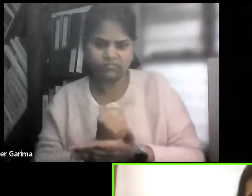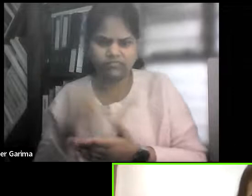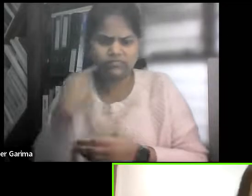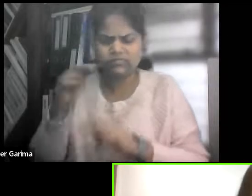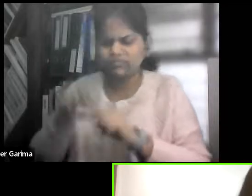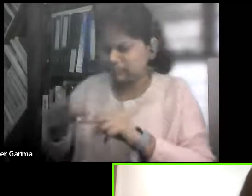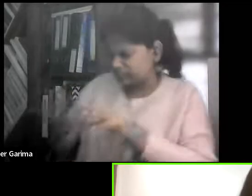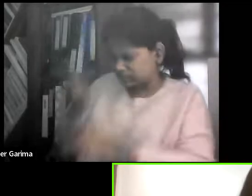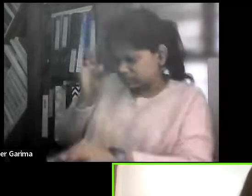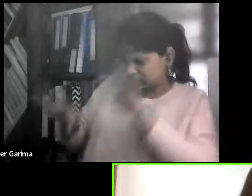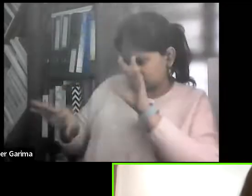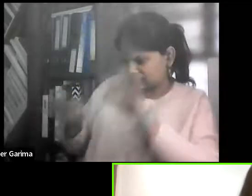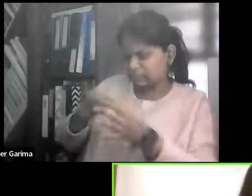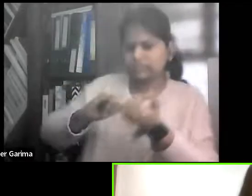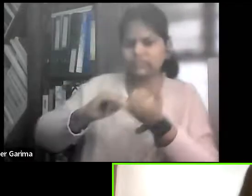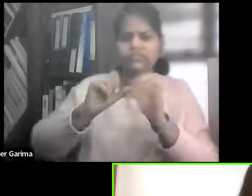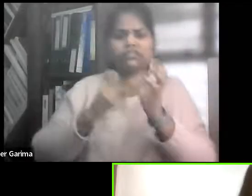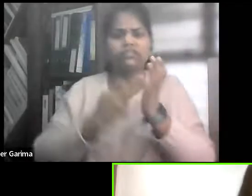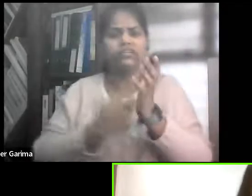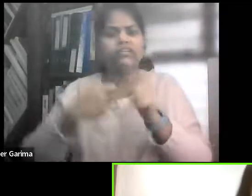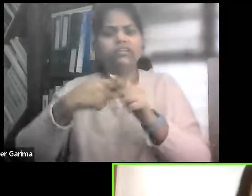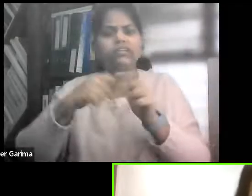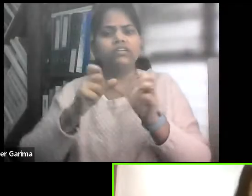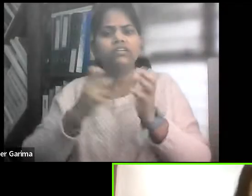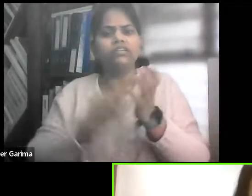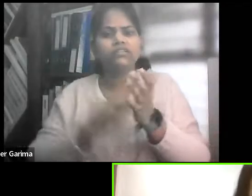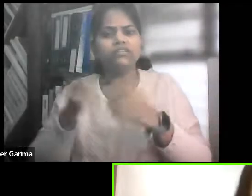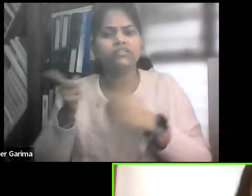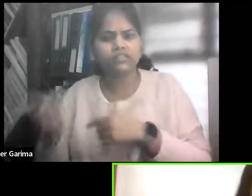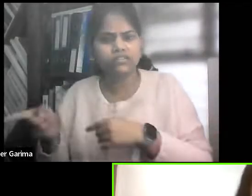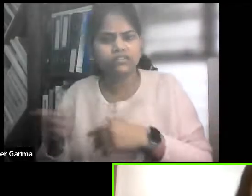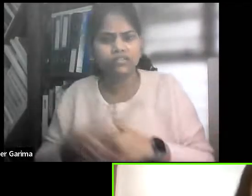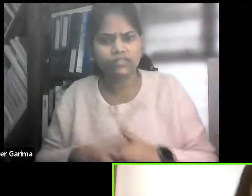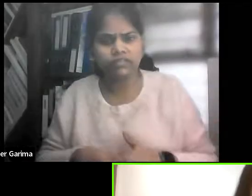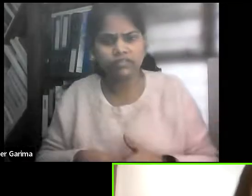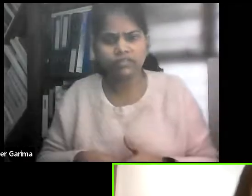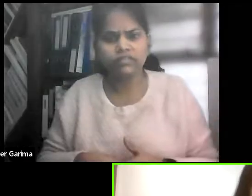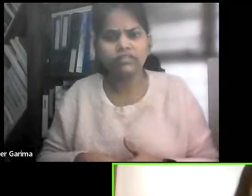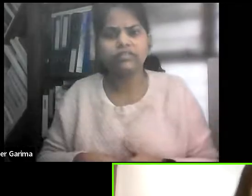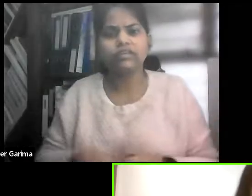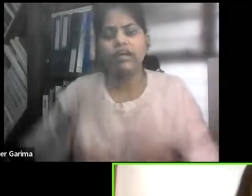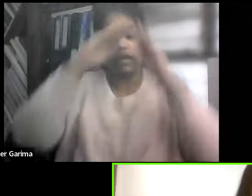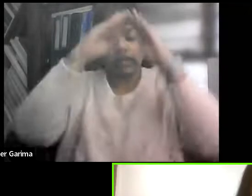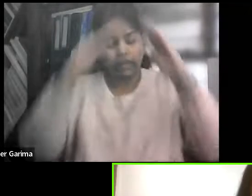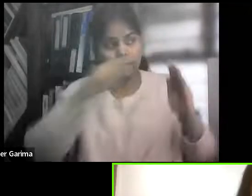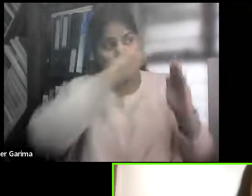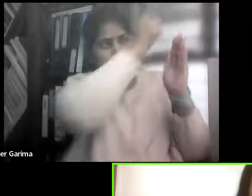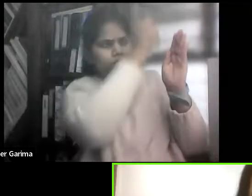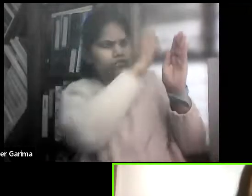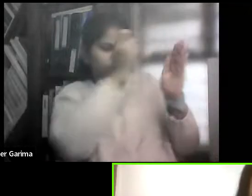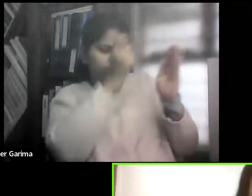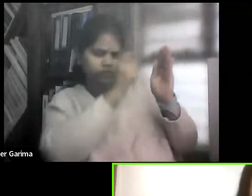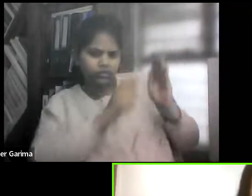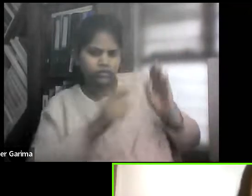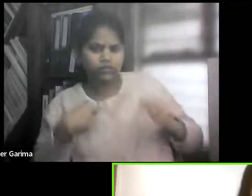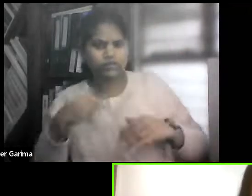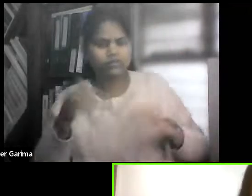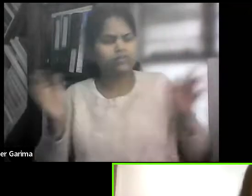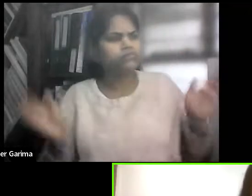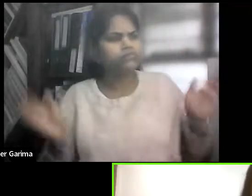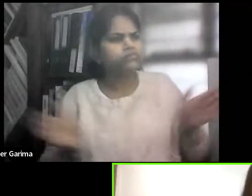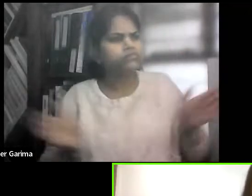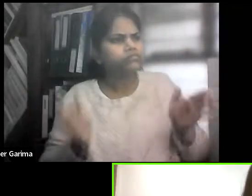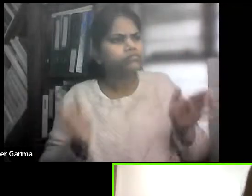inverts this culturally approved hegemonic presence of temple sculptures that over the years have influenced and shaped the idea of a